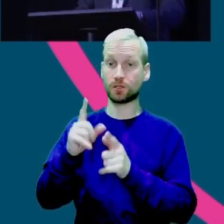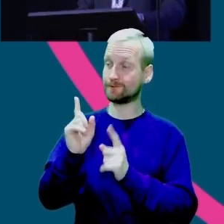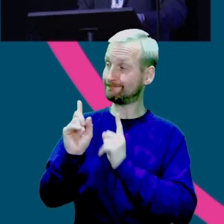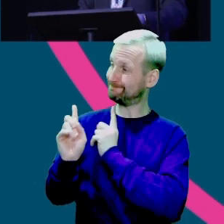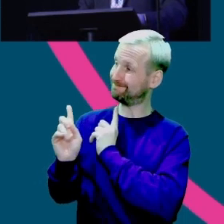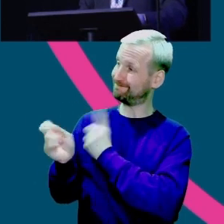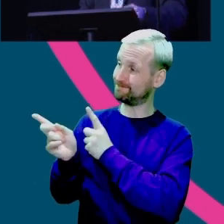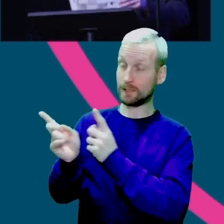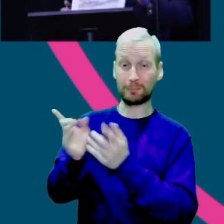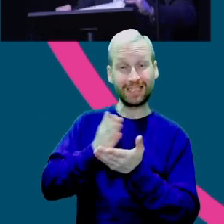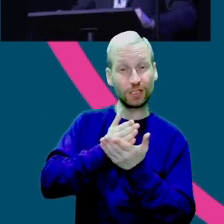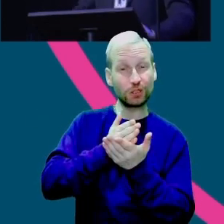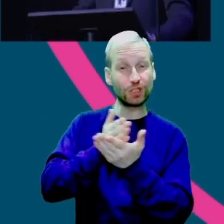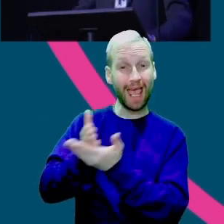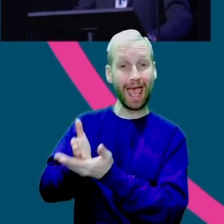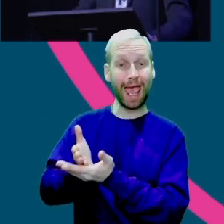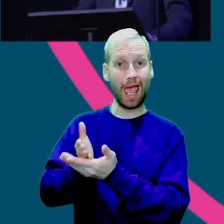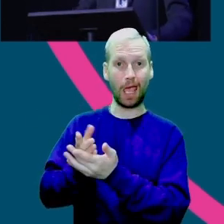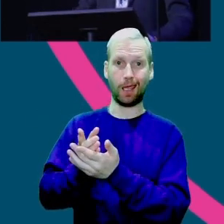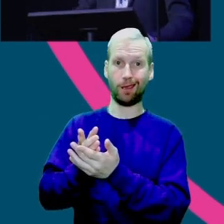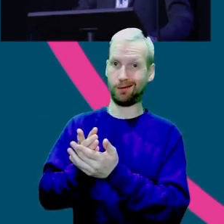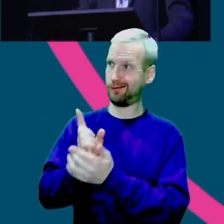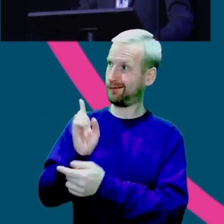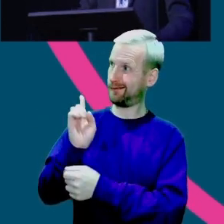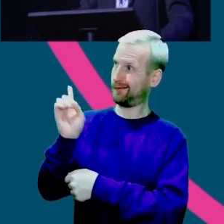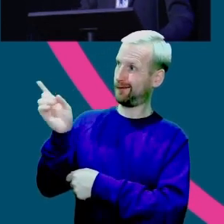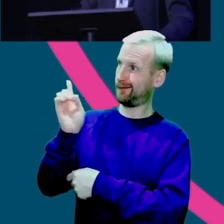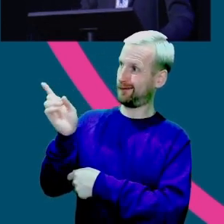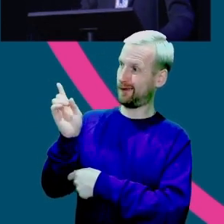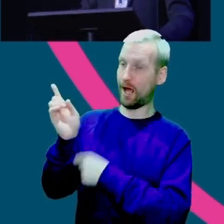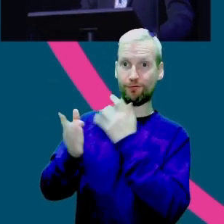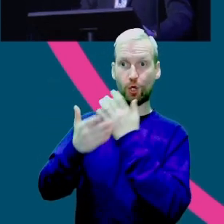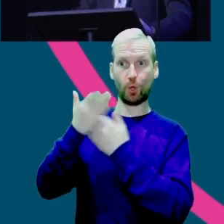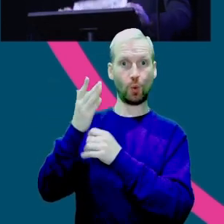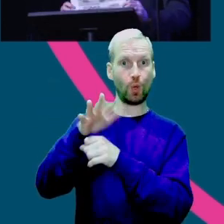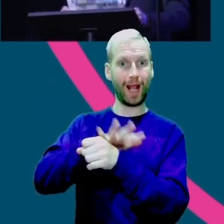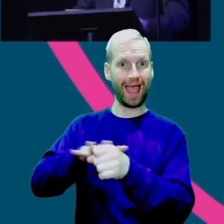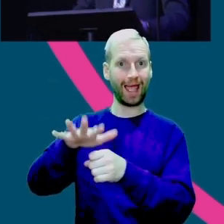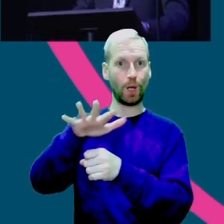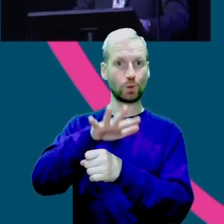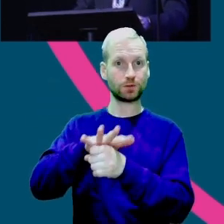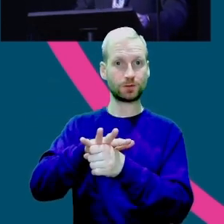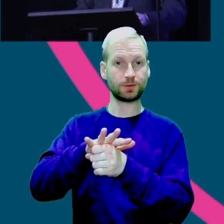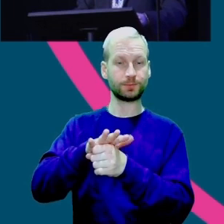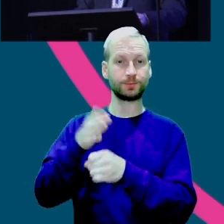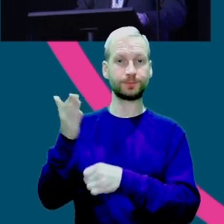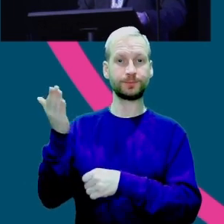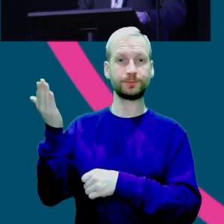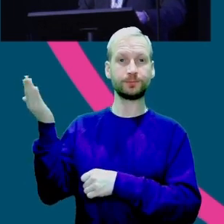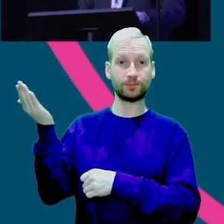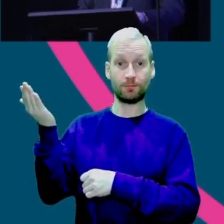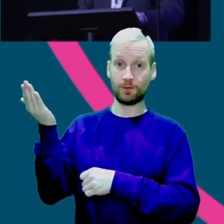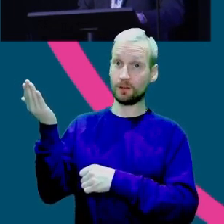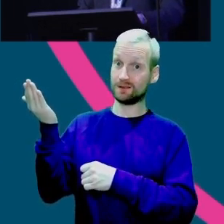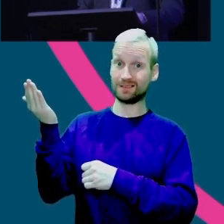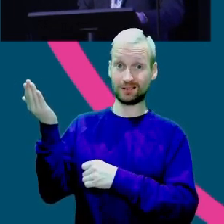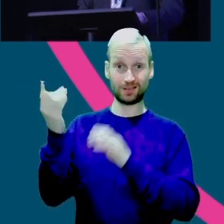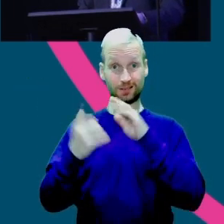share with you an artist's impression of the new layout, which is really, really